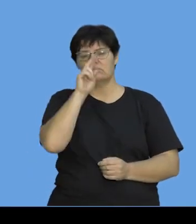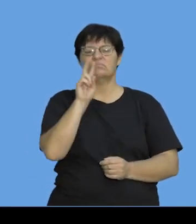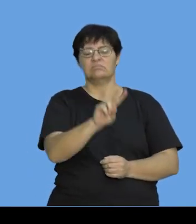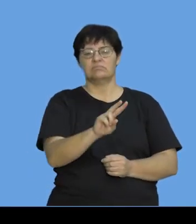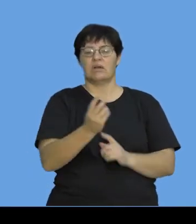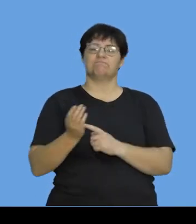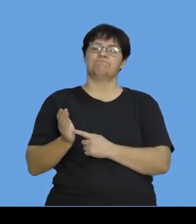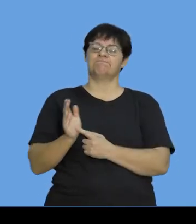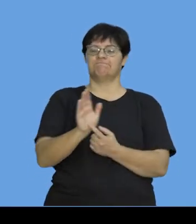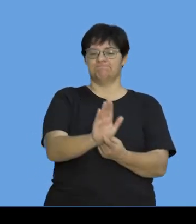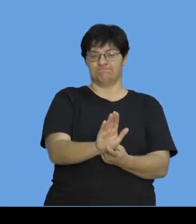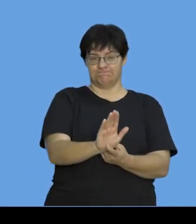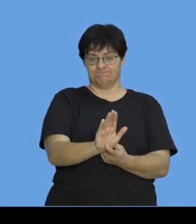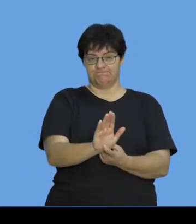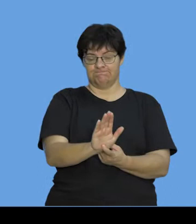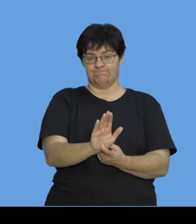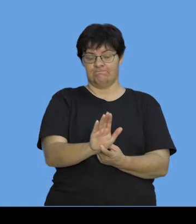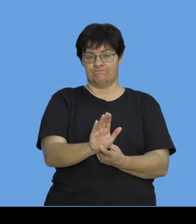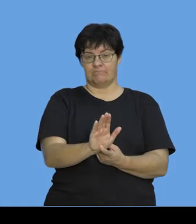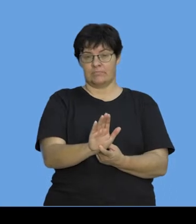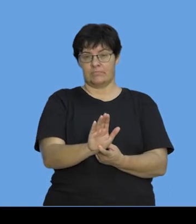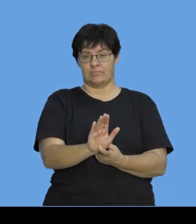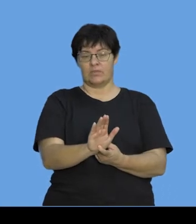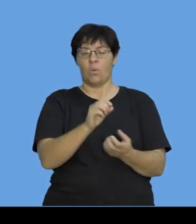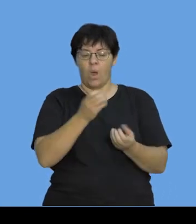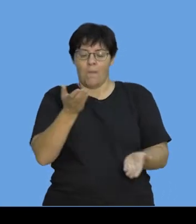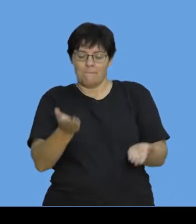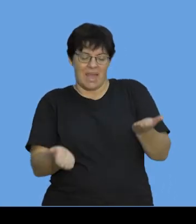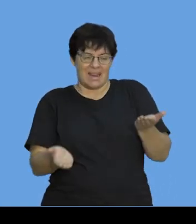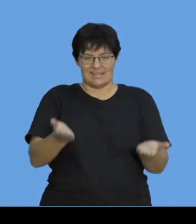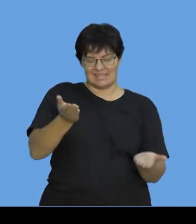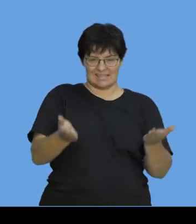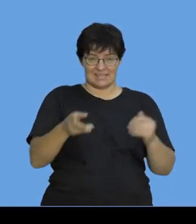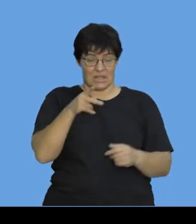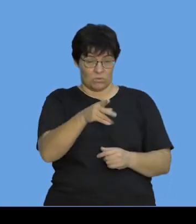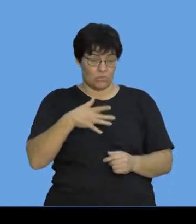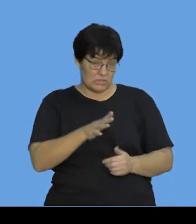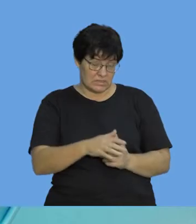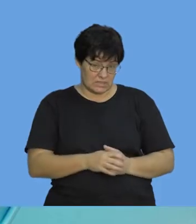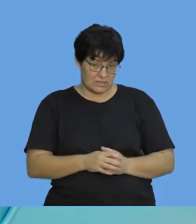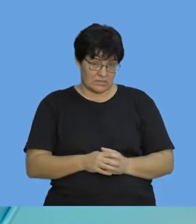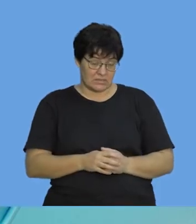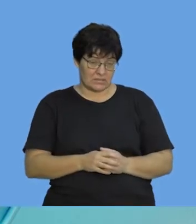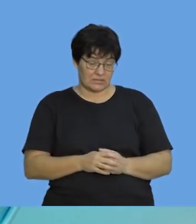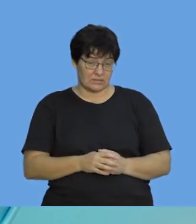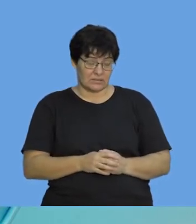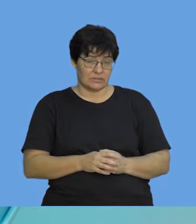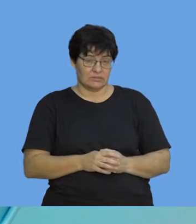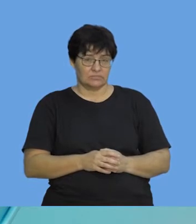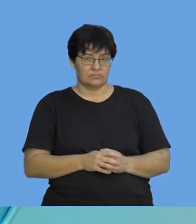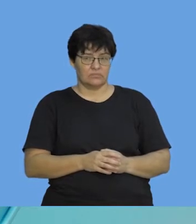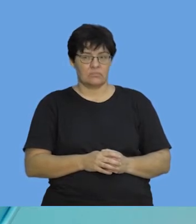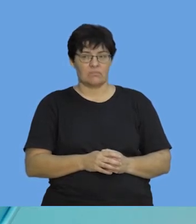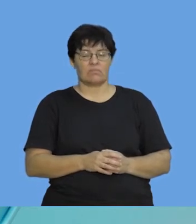simulation in which we try and balance an equation, because the usual term that